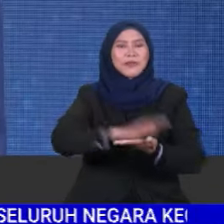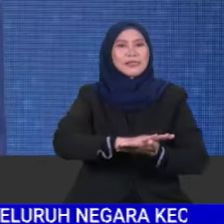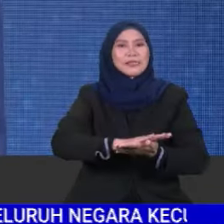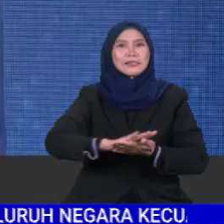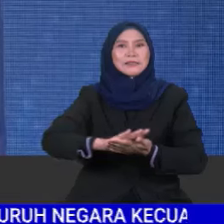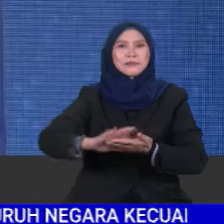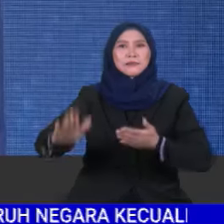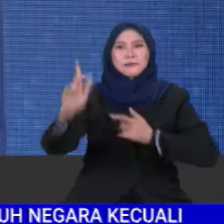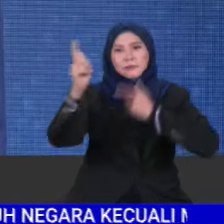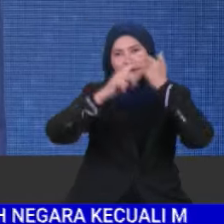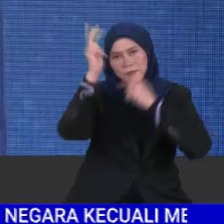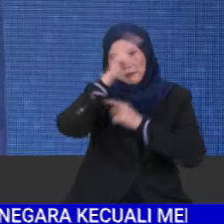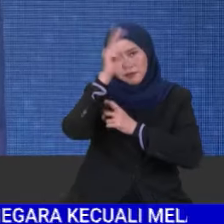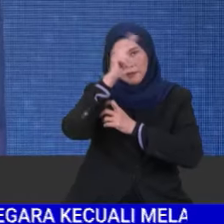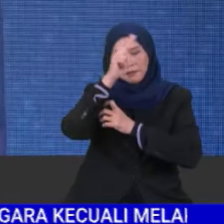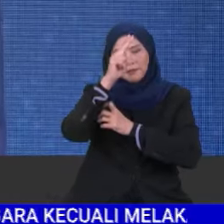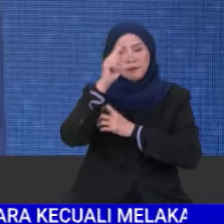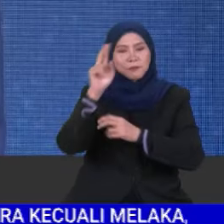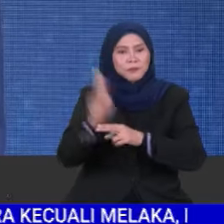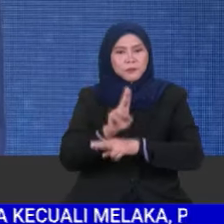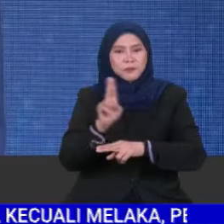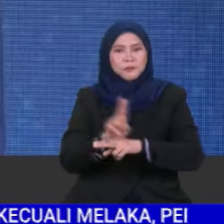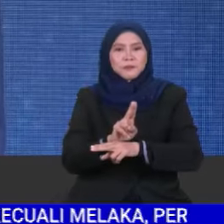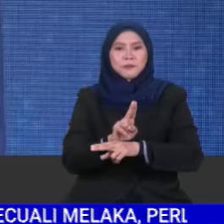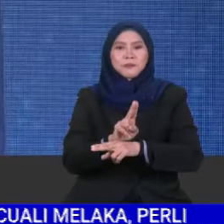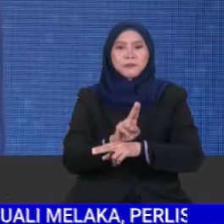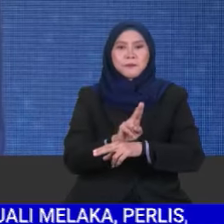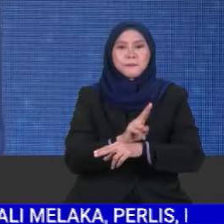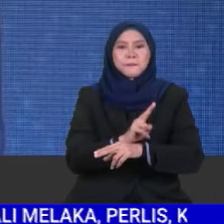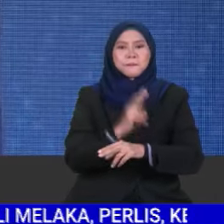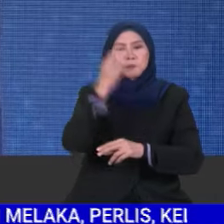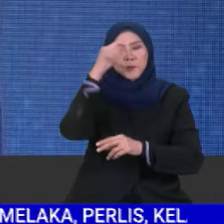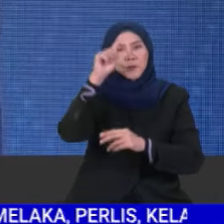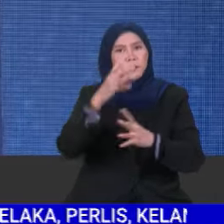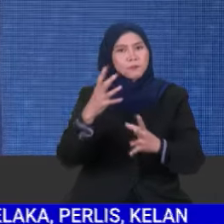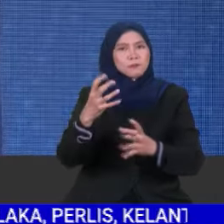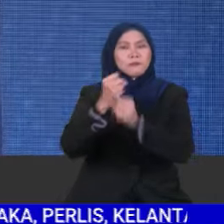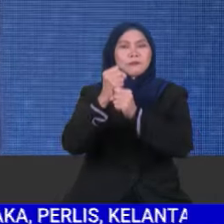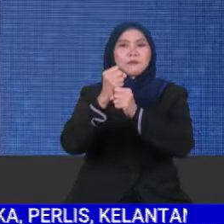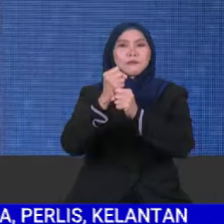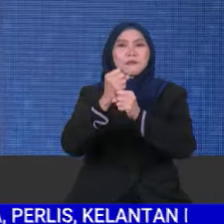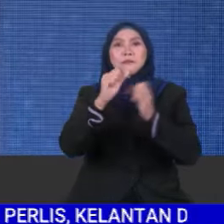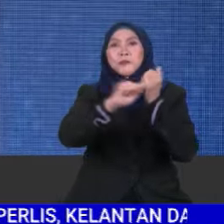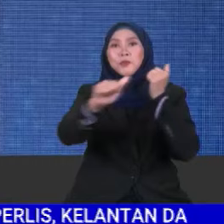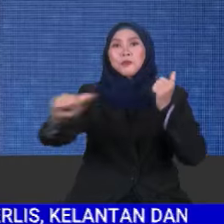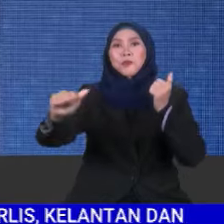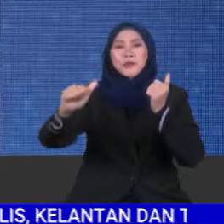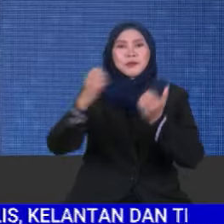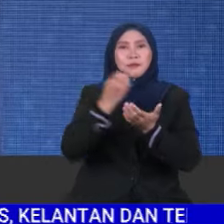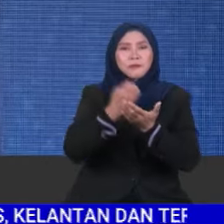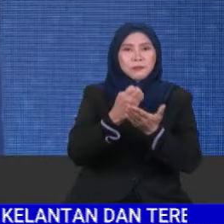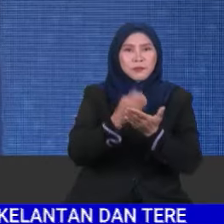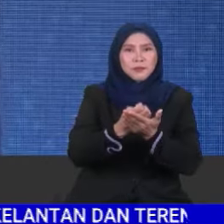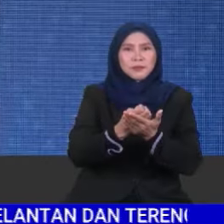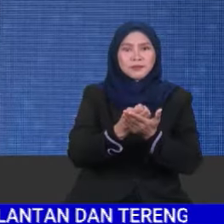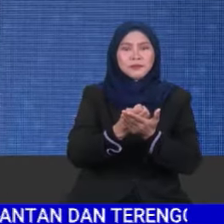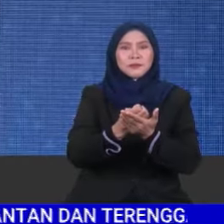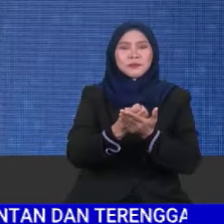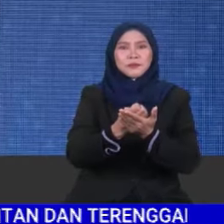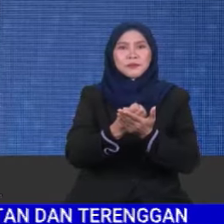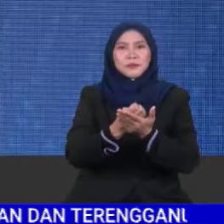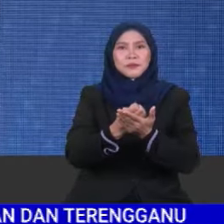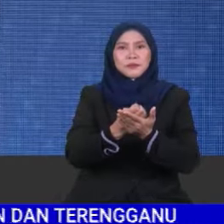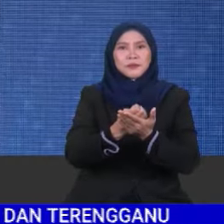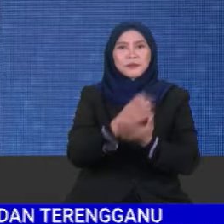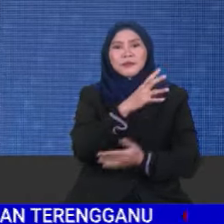government that will use resources to champion, to promote the economy, propel the economy, yes,